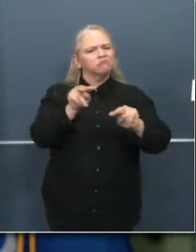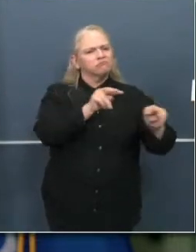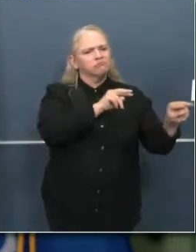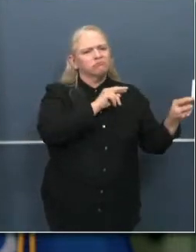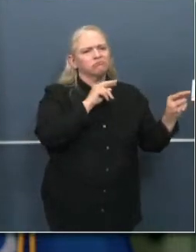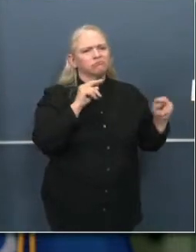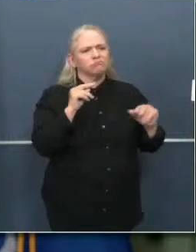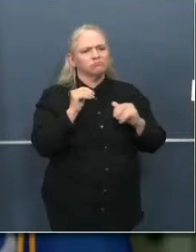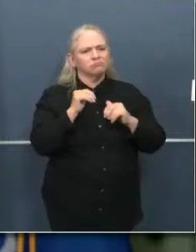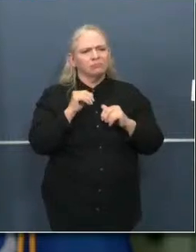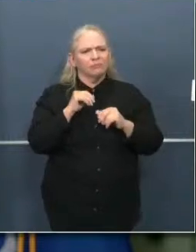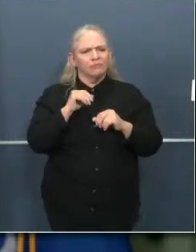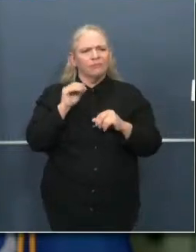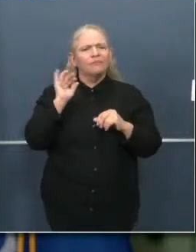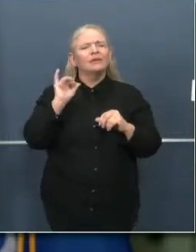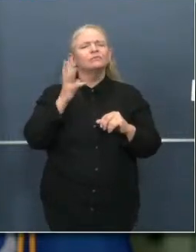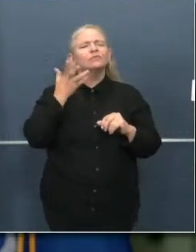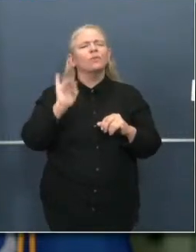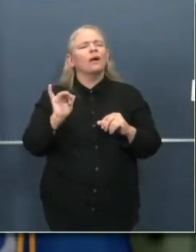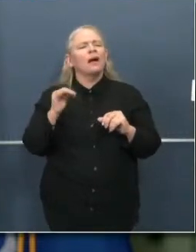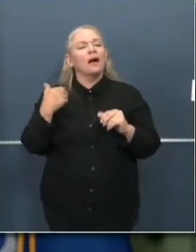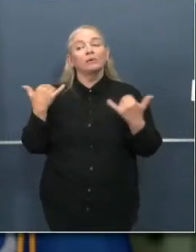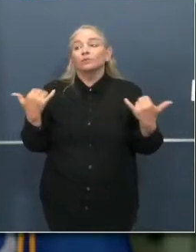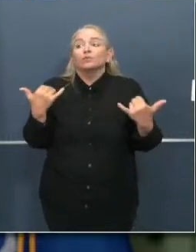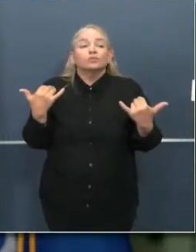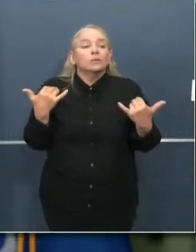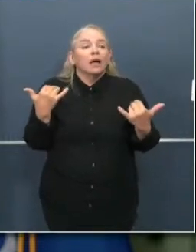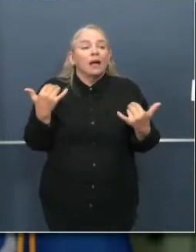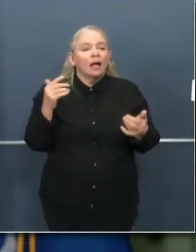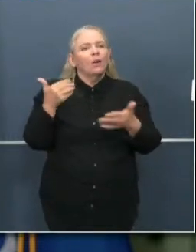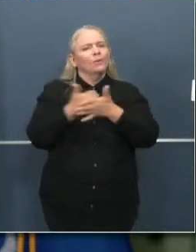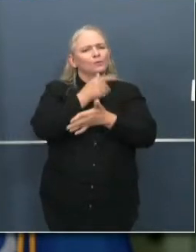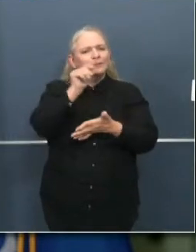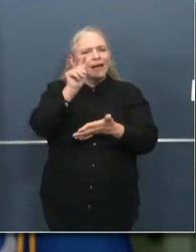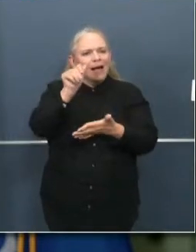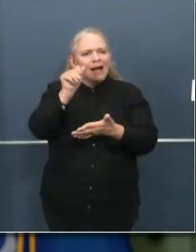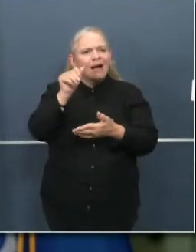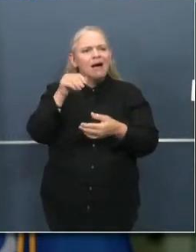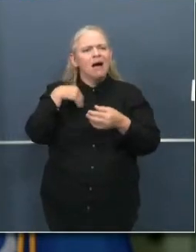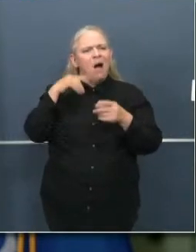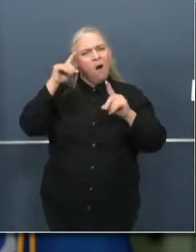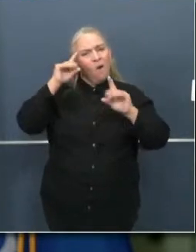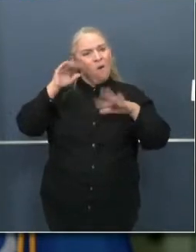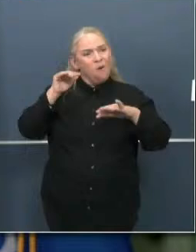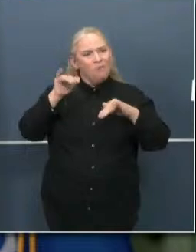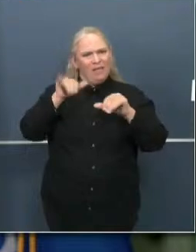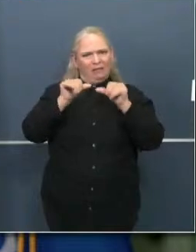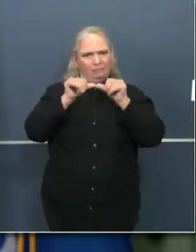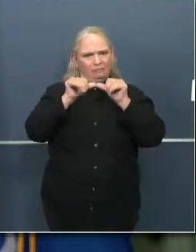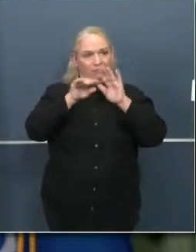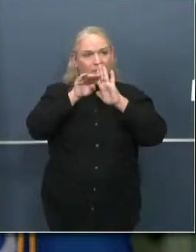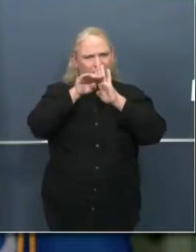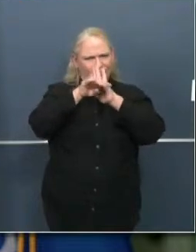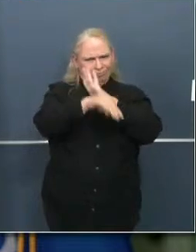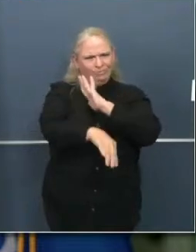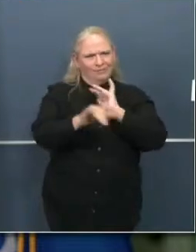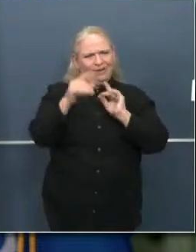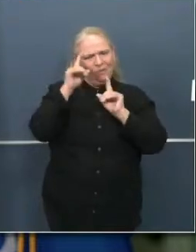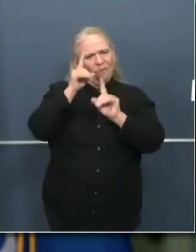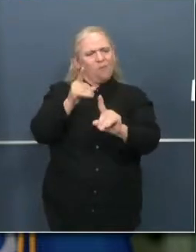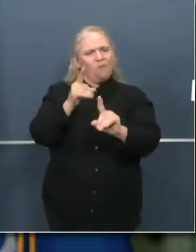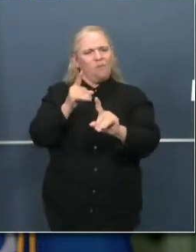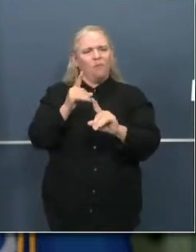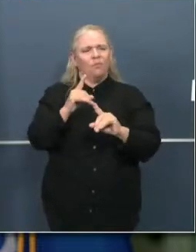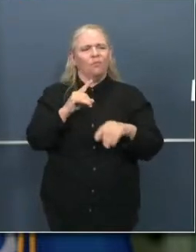and expectations in some respects that the mortality rate may be more modest than what we've seen in the past. Rachel